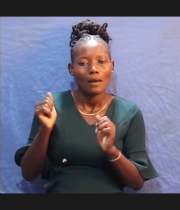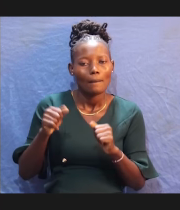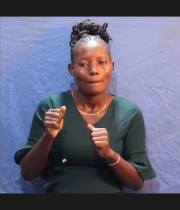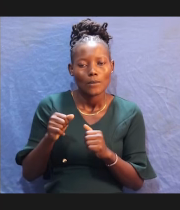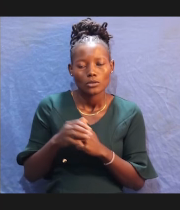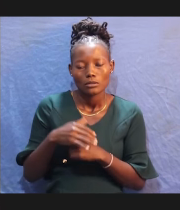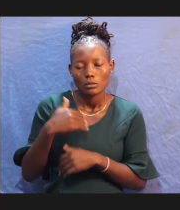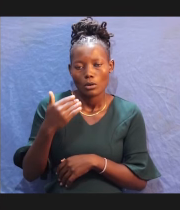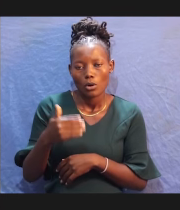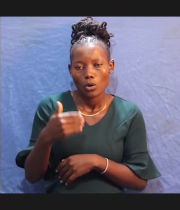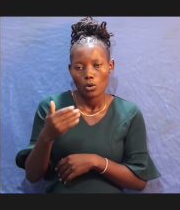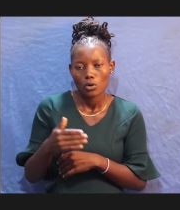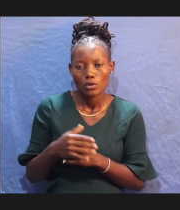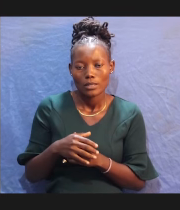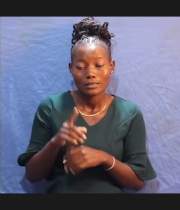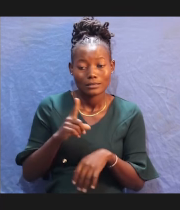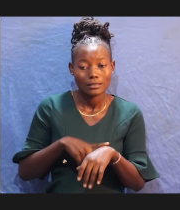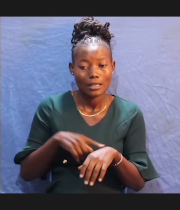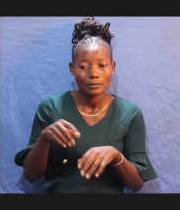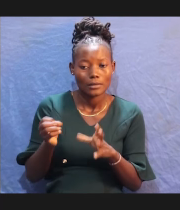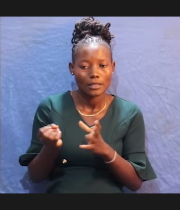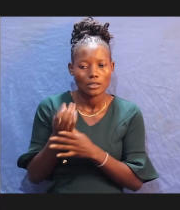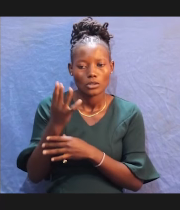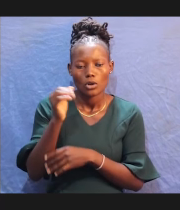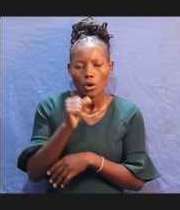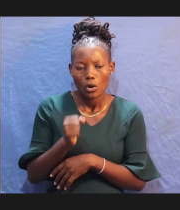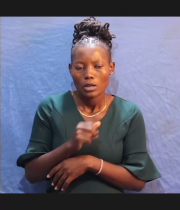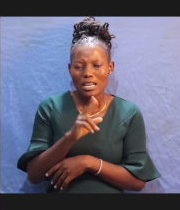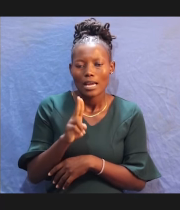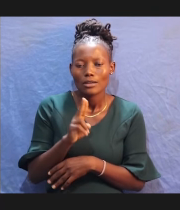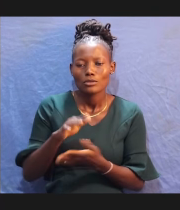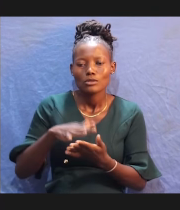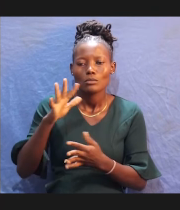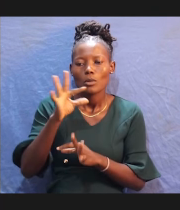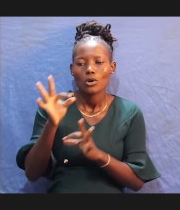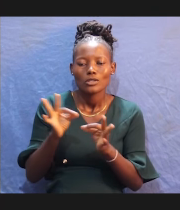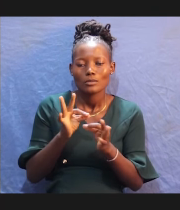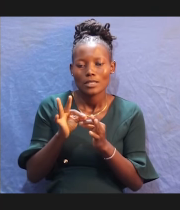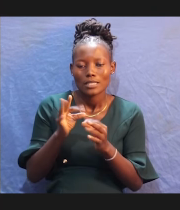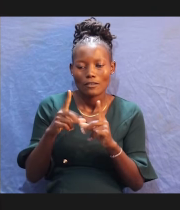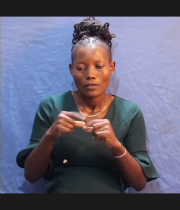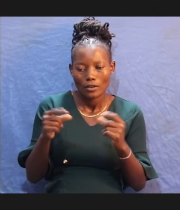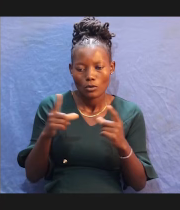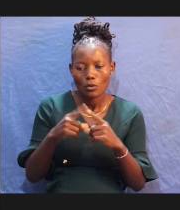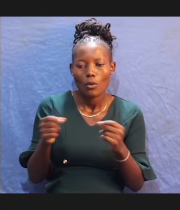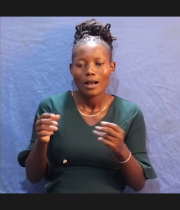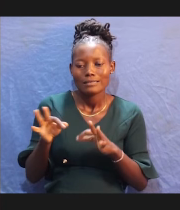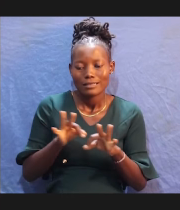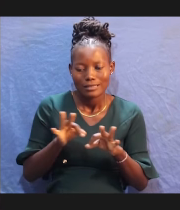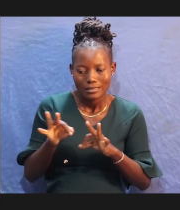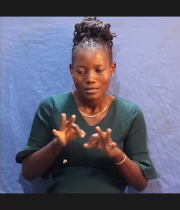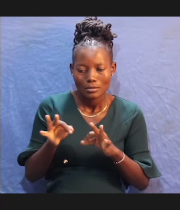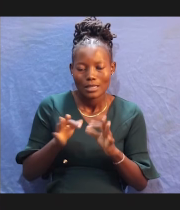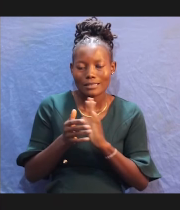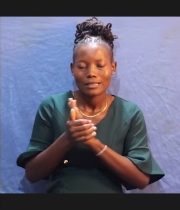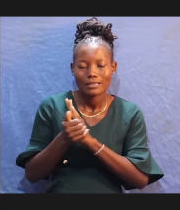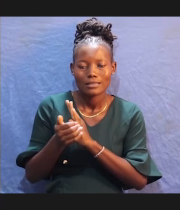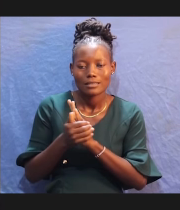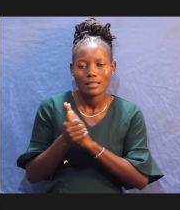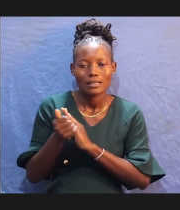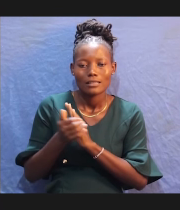always, as they grow older, use more specific words and describe that skill in a